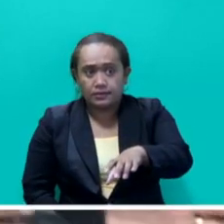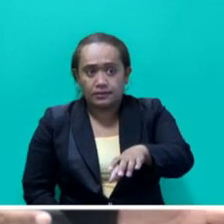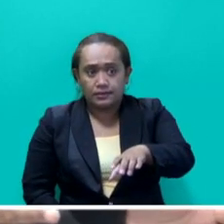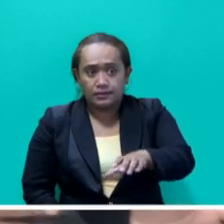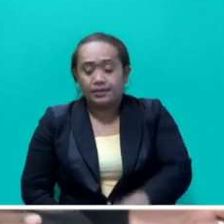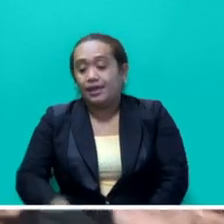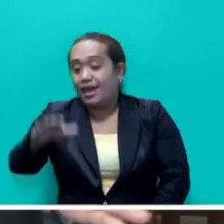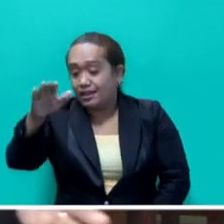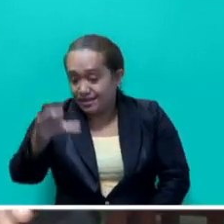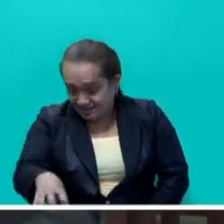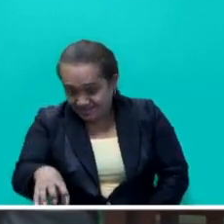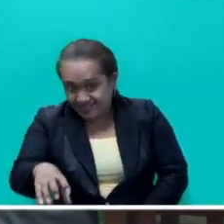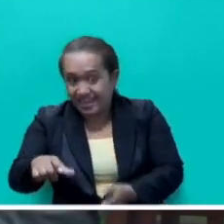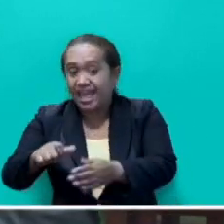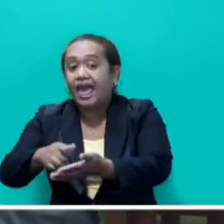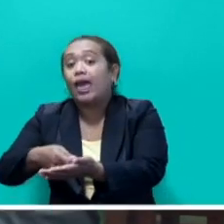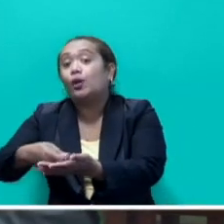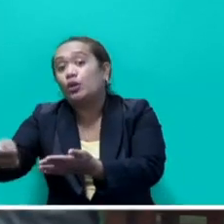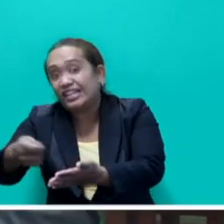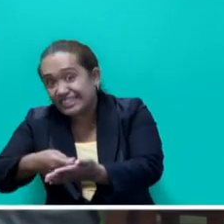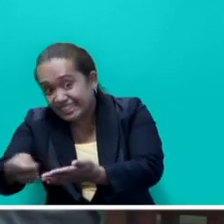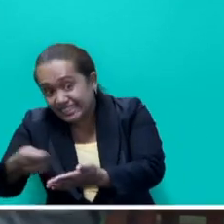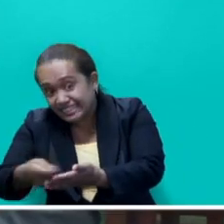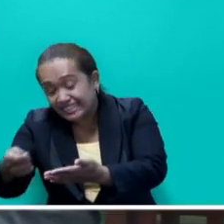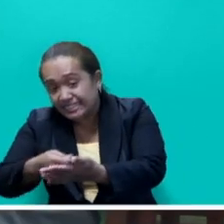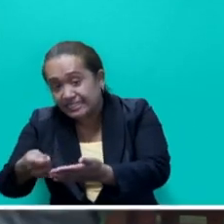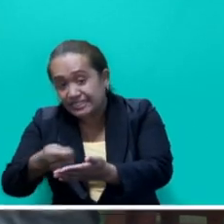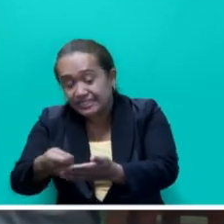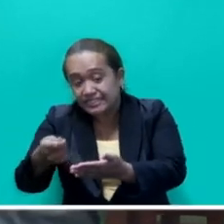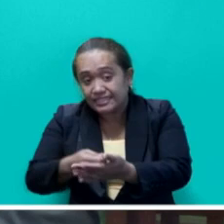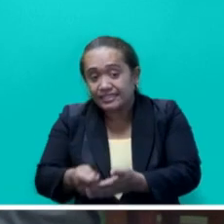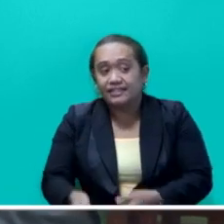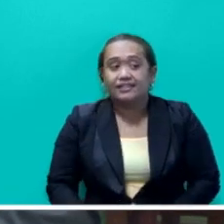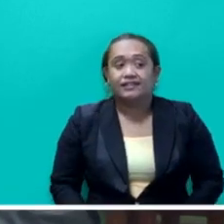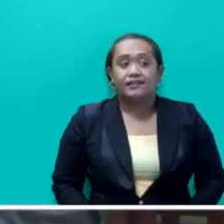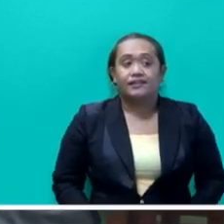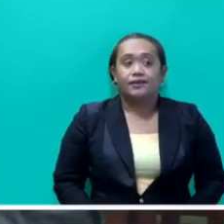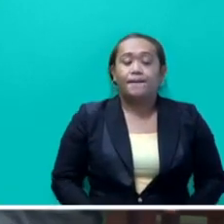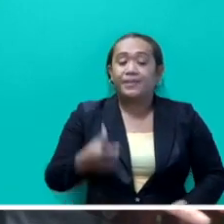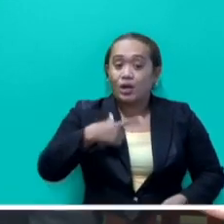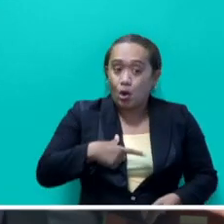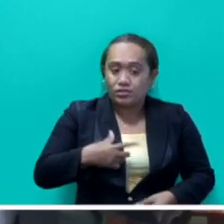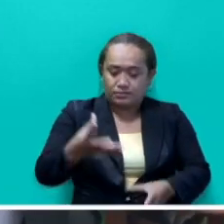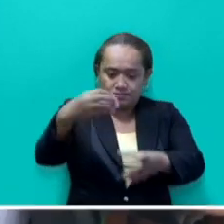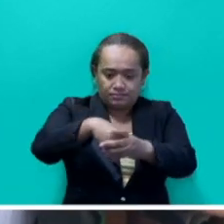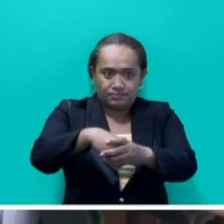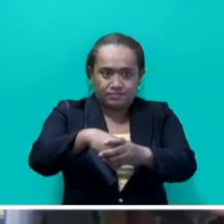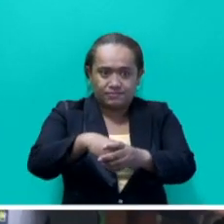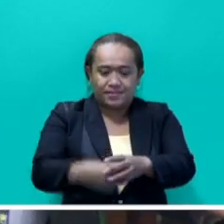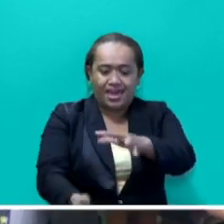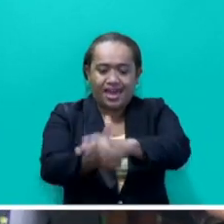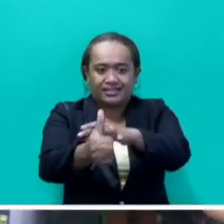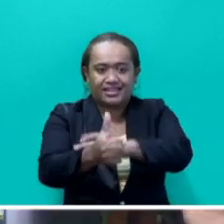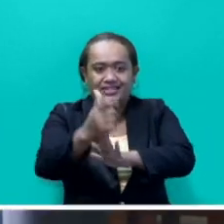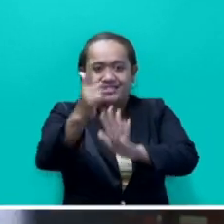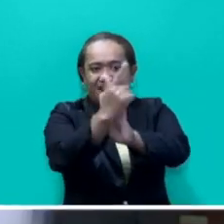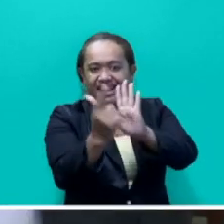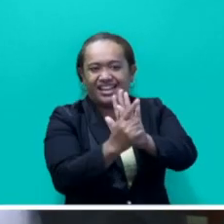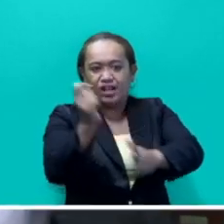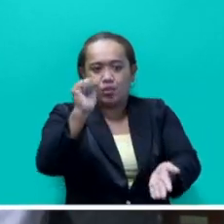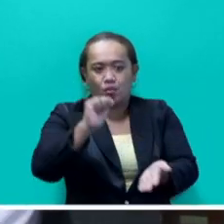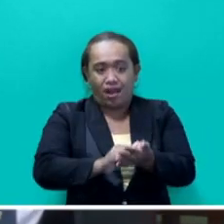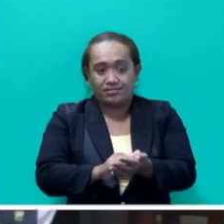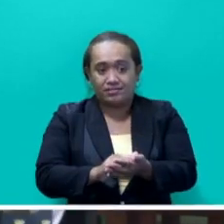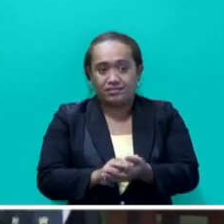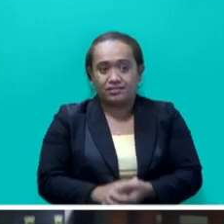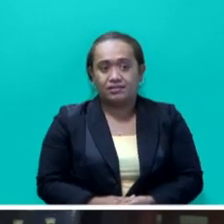being leased, because that involves legal rights of access, and